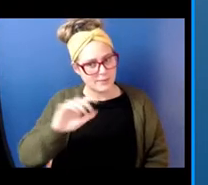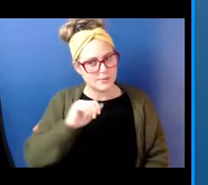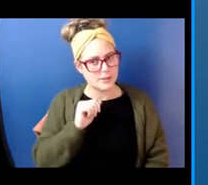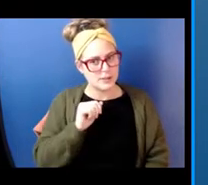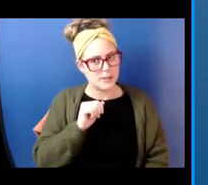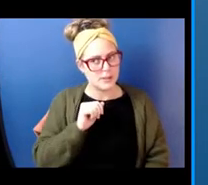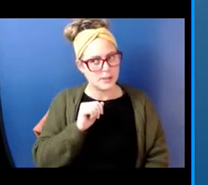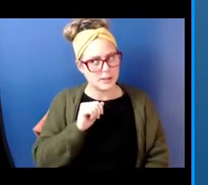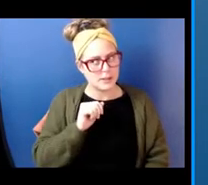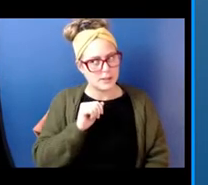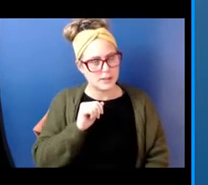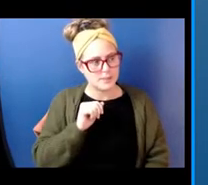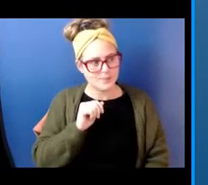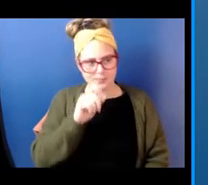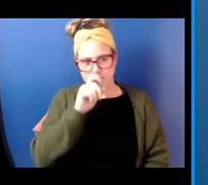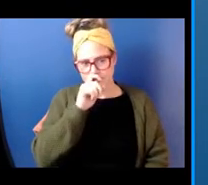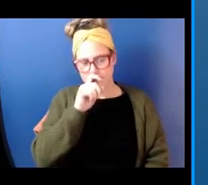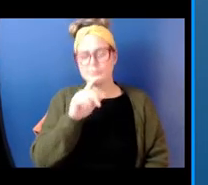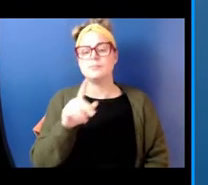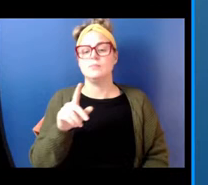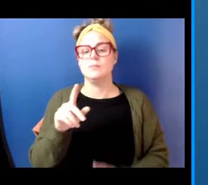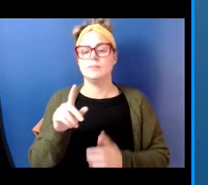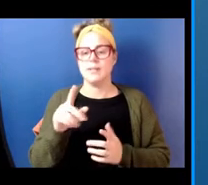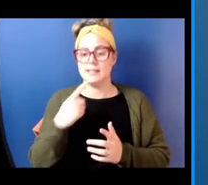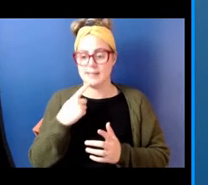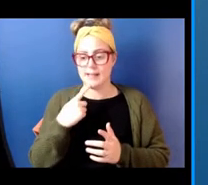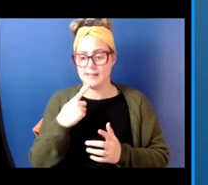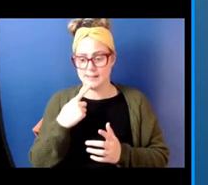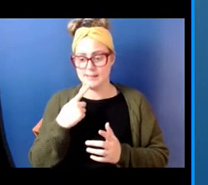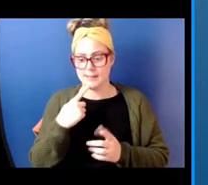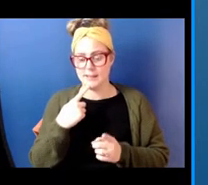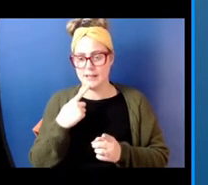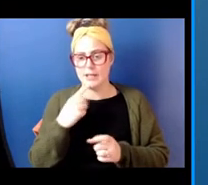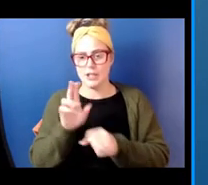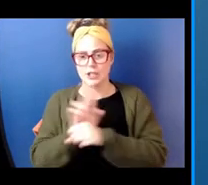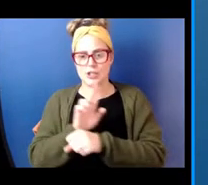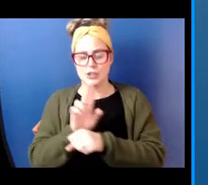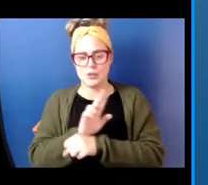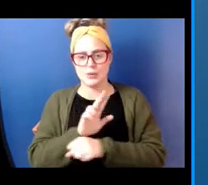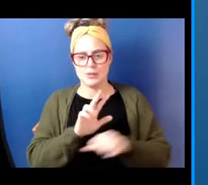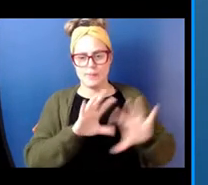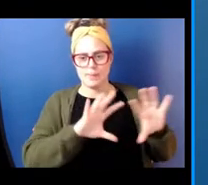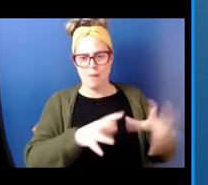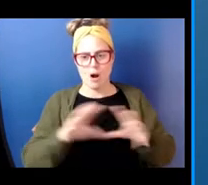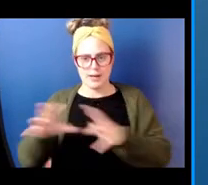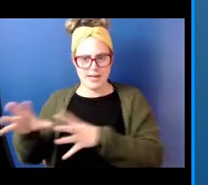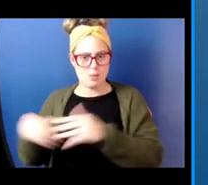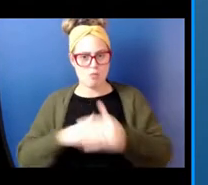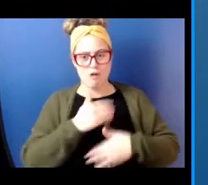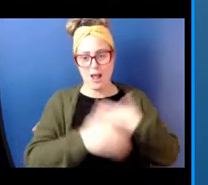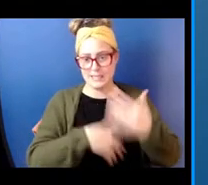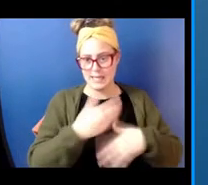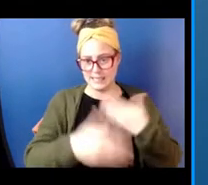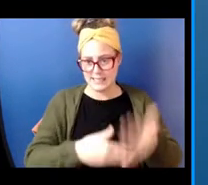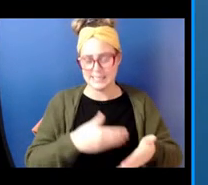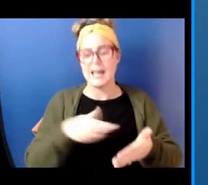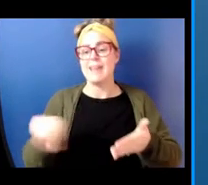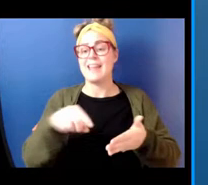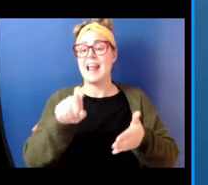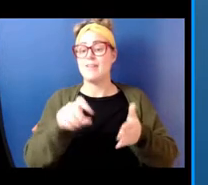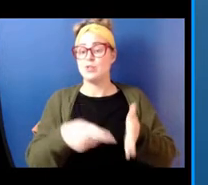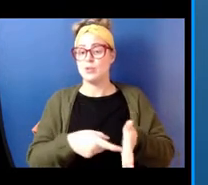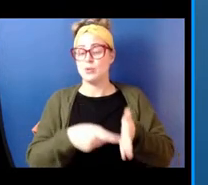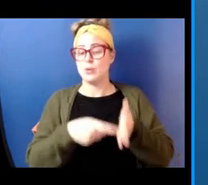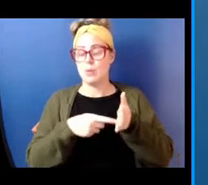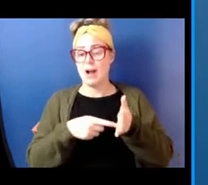um that in states that use party processes they have to require that the allocation